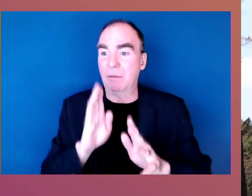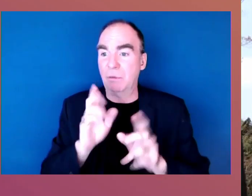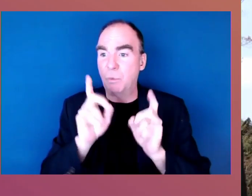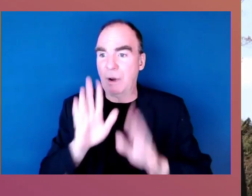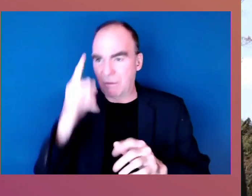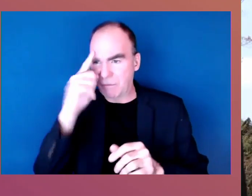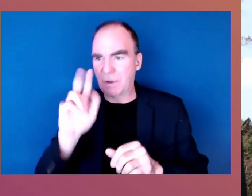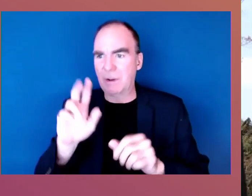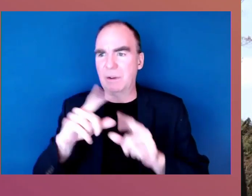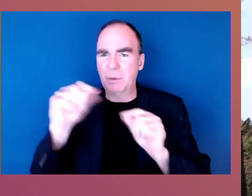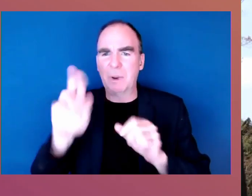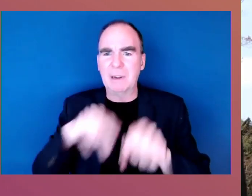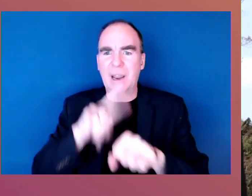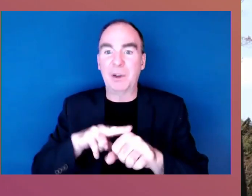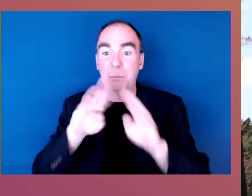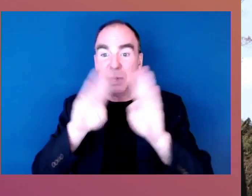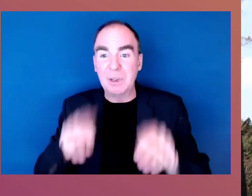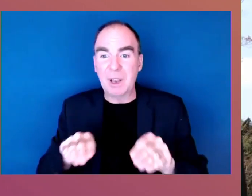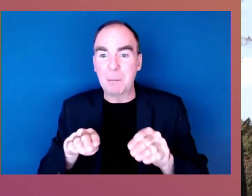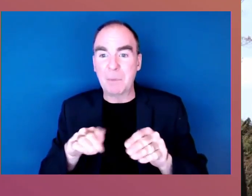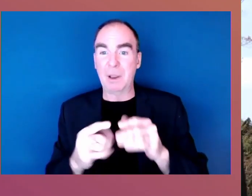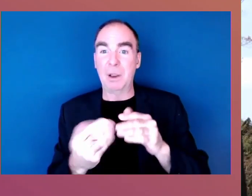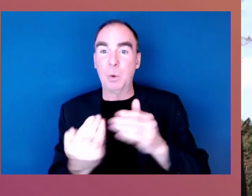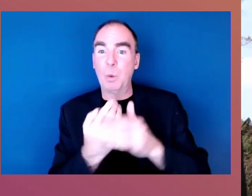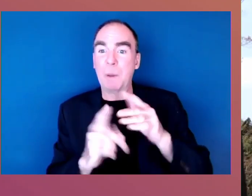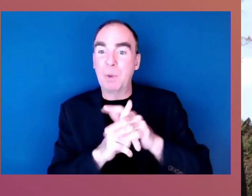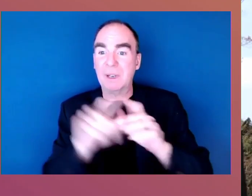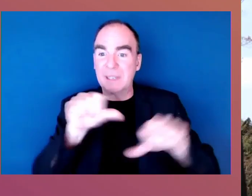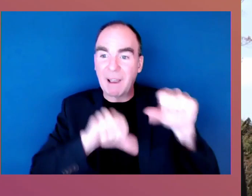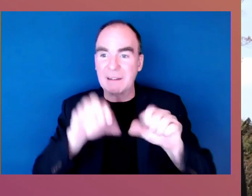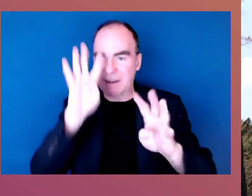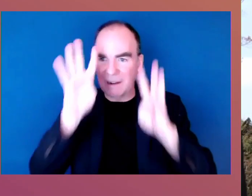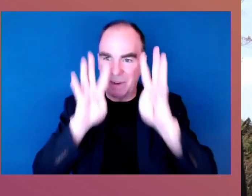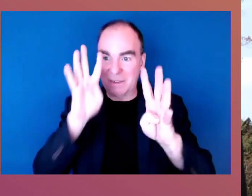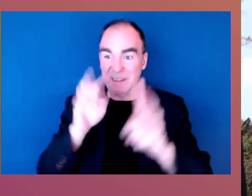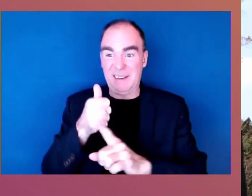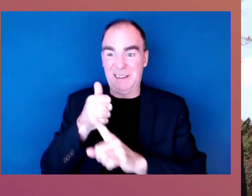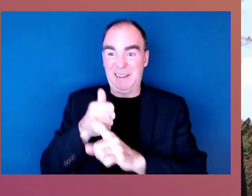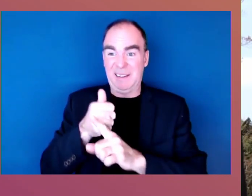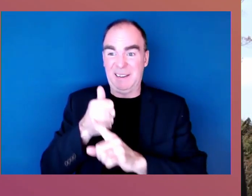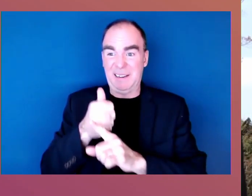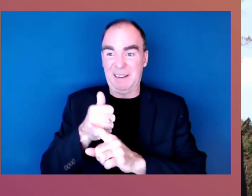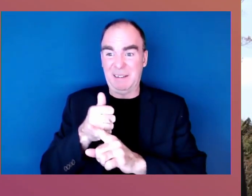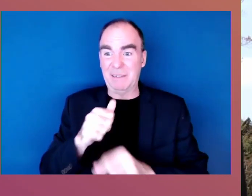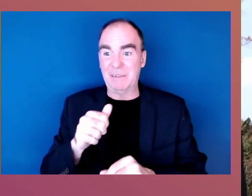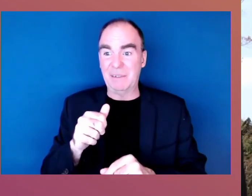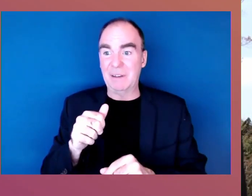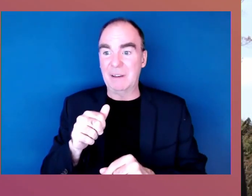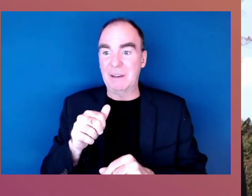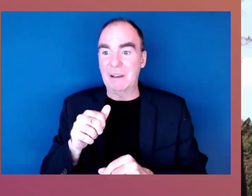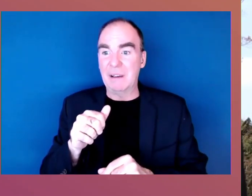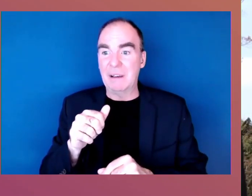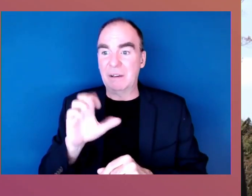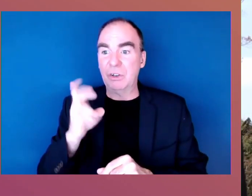is an accessibility researcher and blind herself. So she will also present how technology has improved